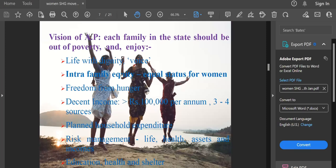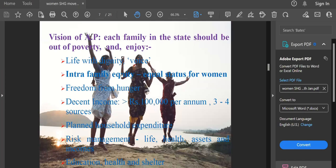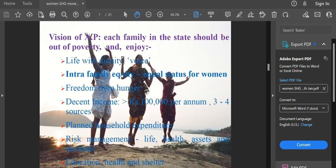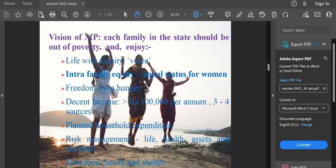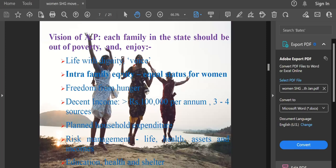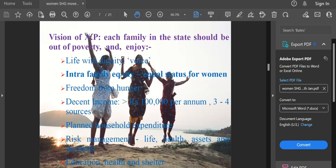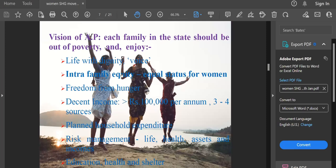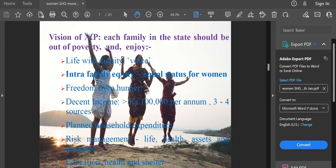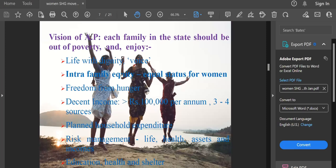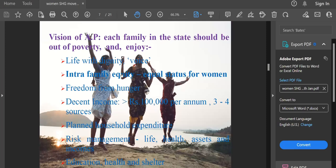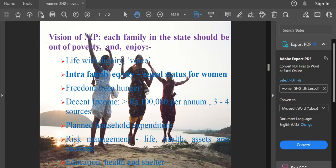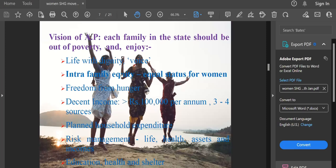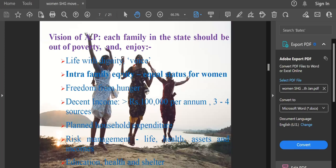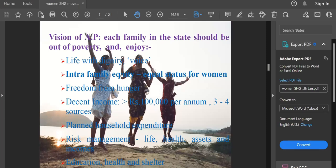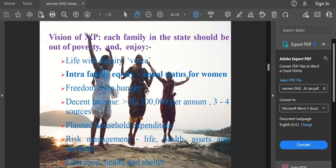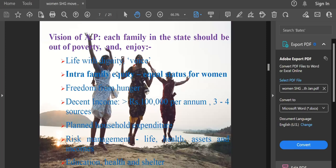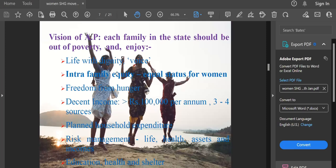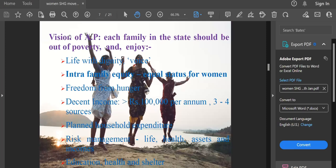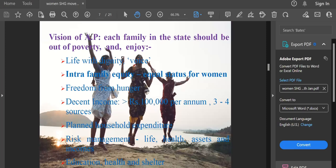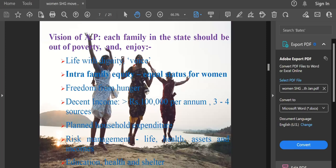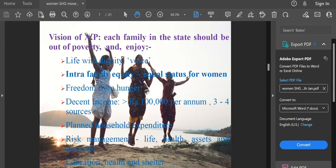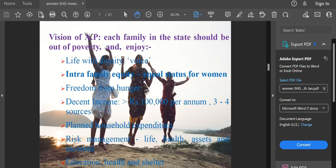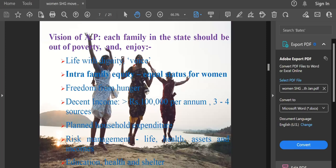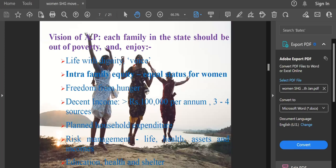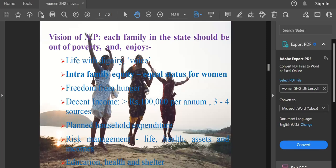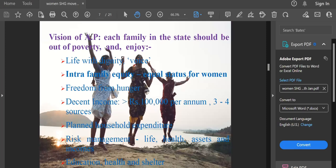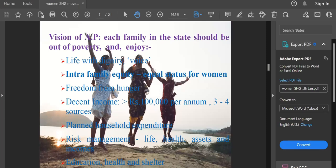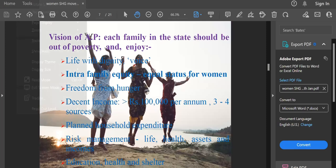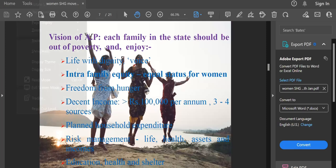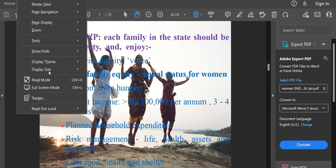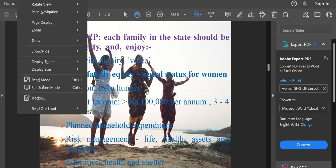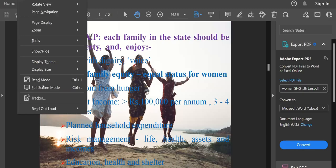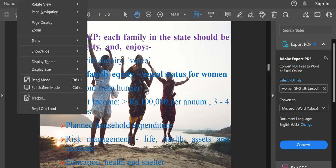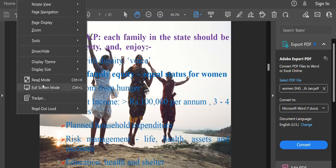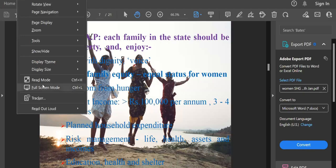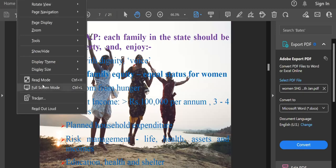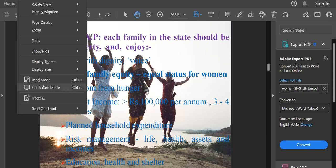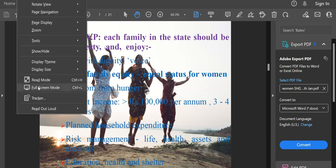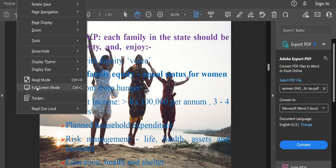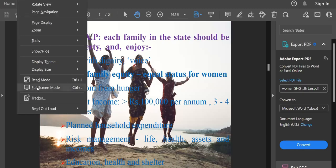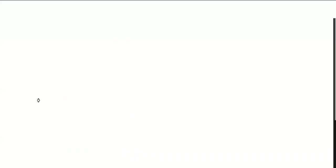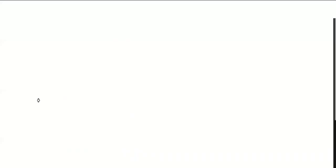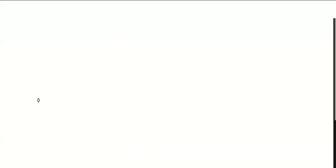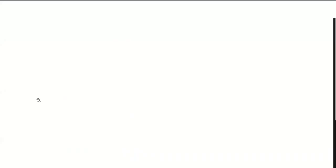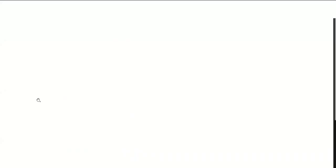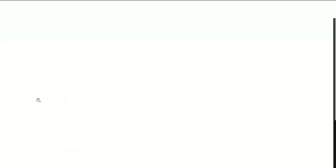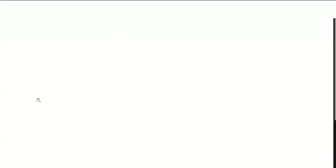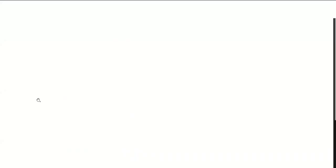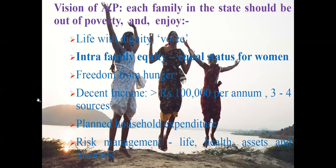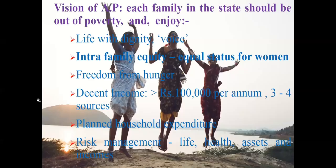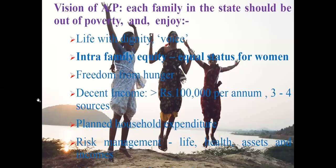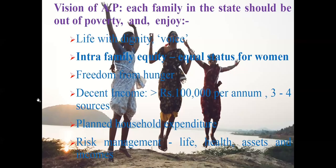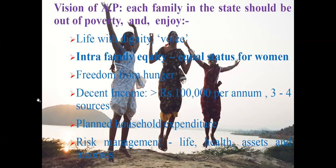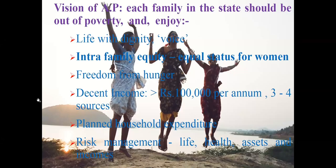has helped us to achieve that every family in the state, let me just put it on closing one.